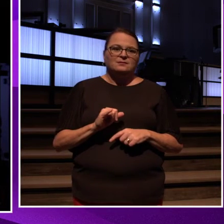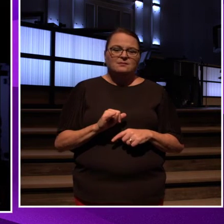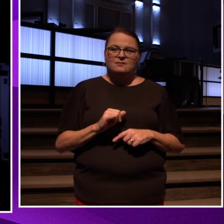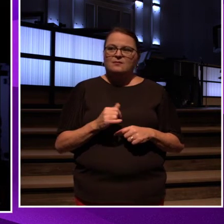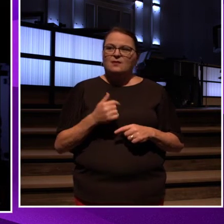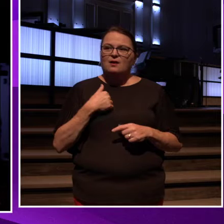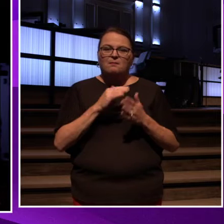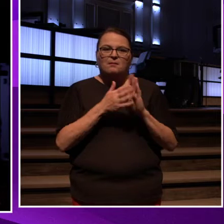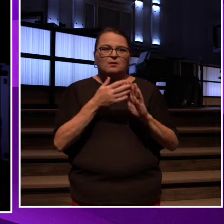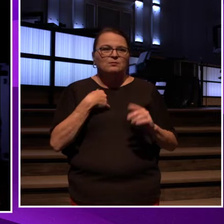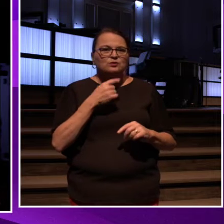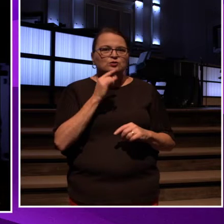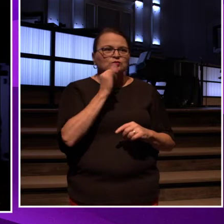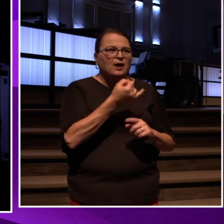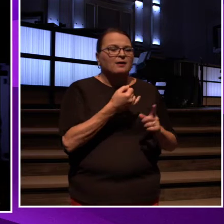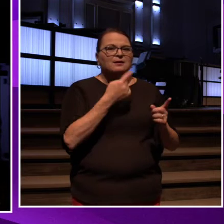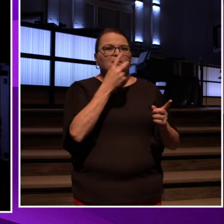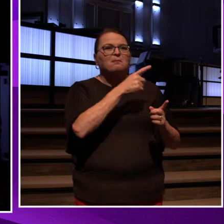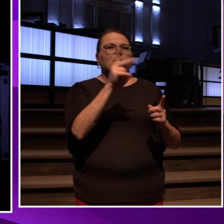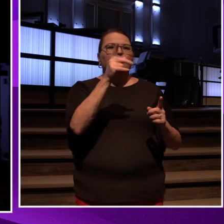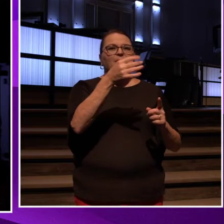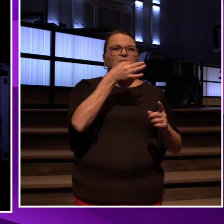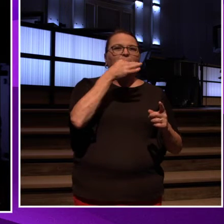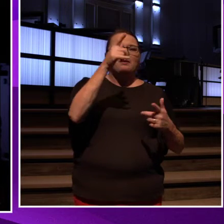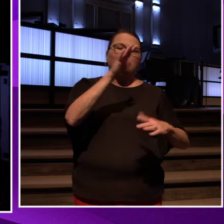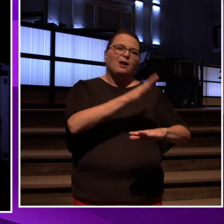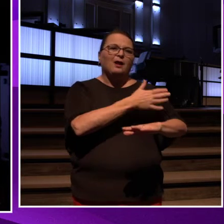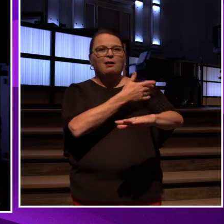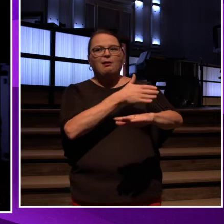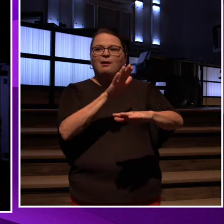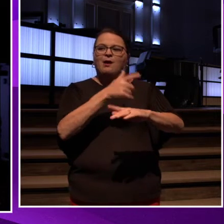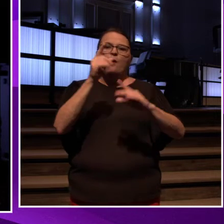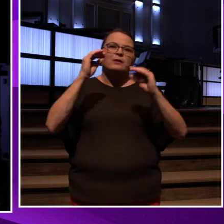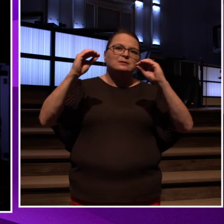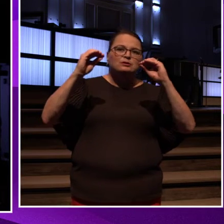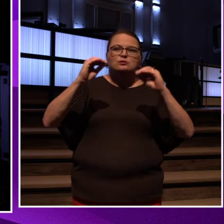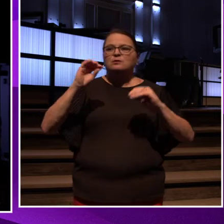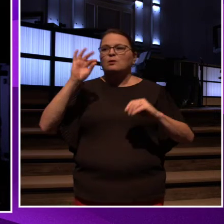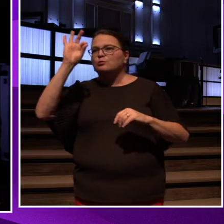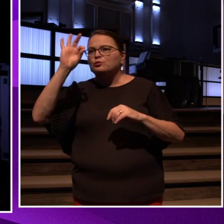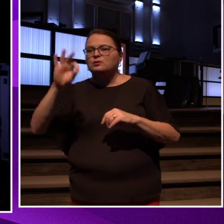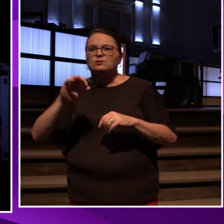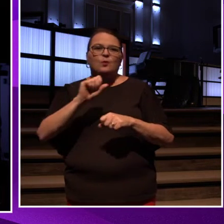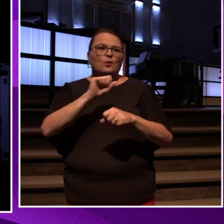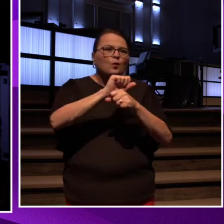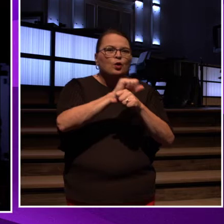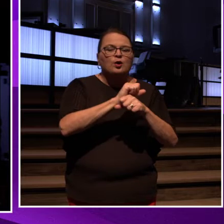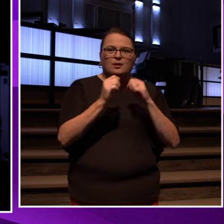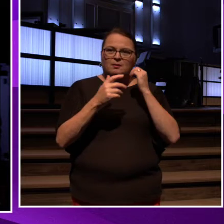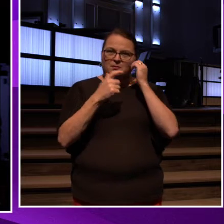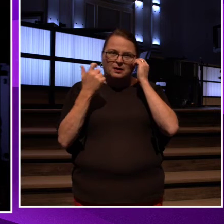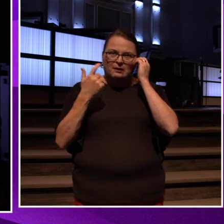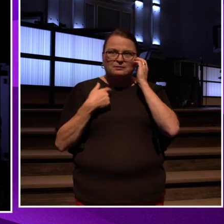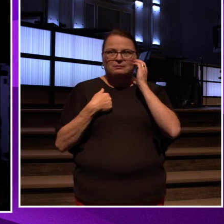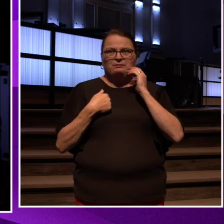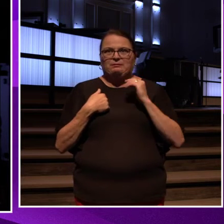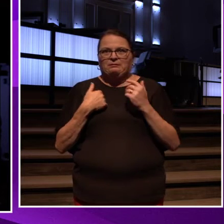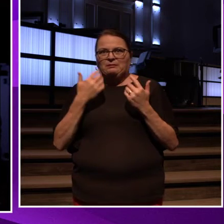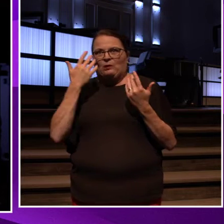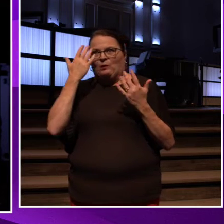get jealous when I see people singing and teaching and preaching and working in the food pantry ministry because I don't know what I